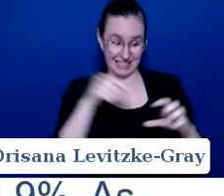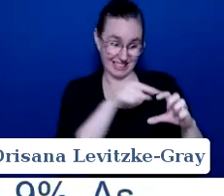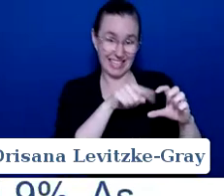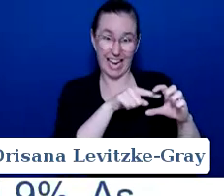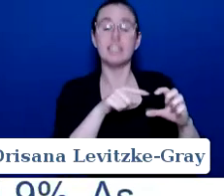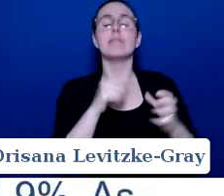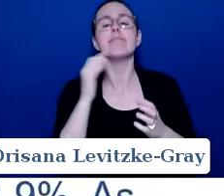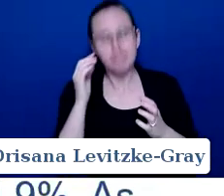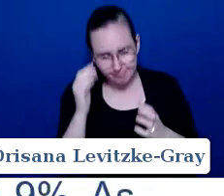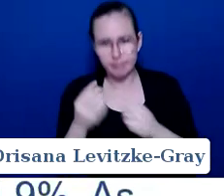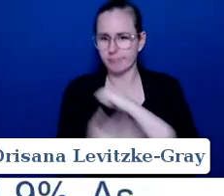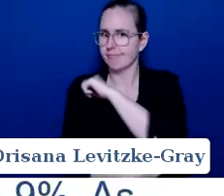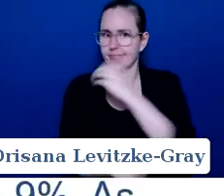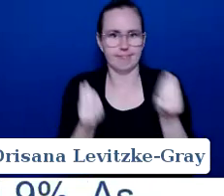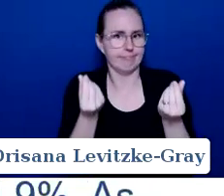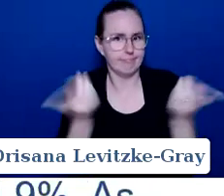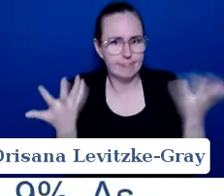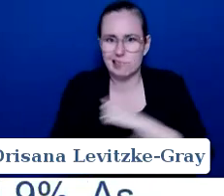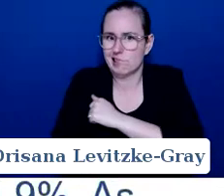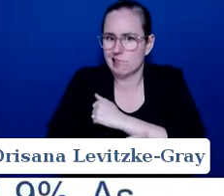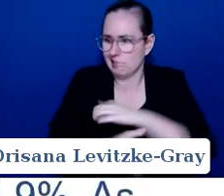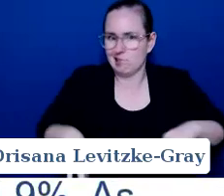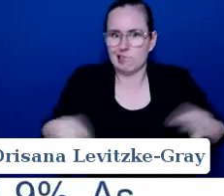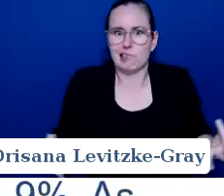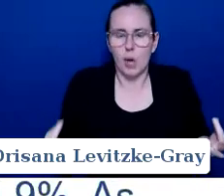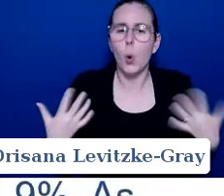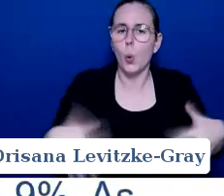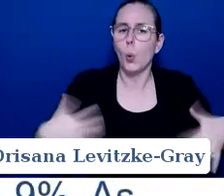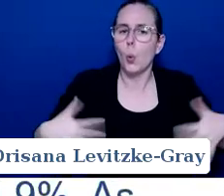multidimensional poverty, because the person with disability